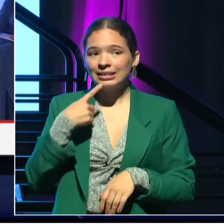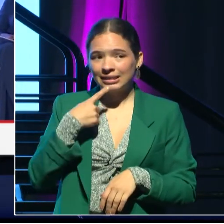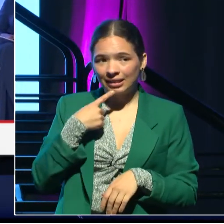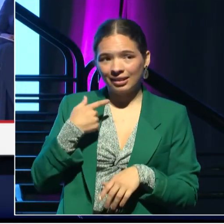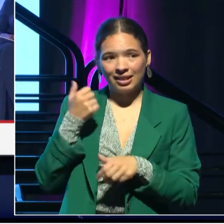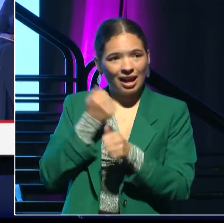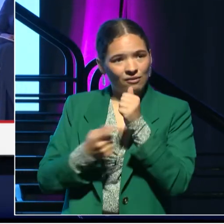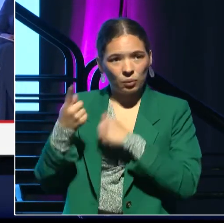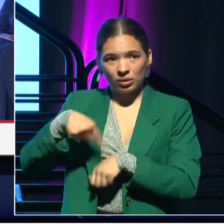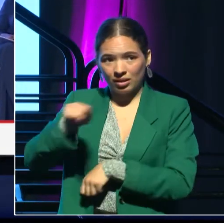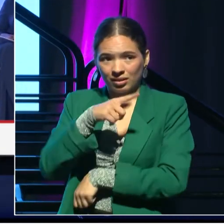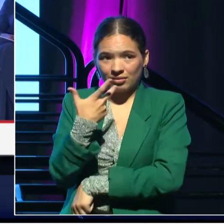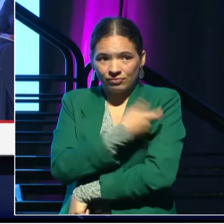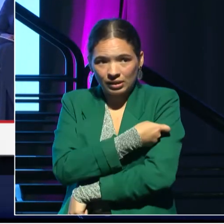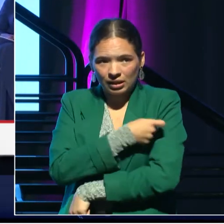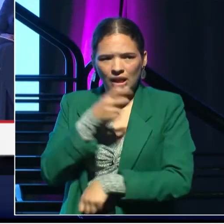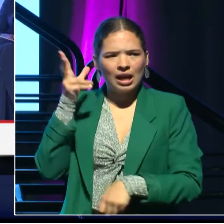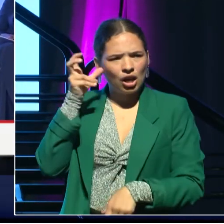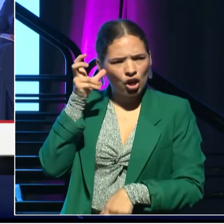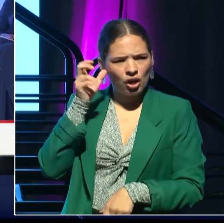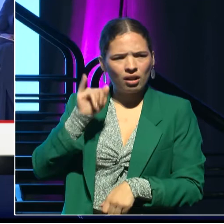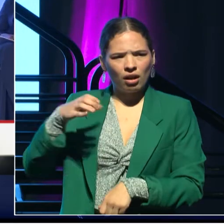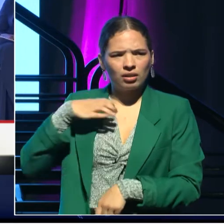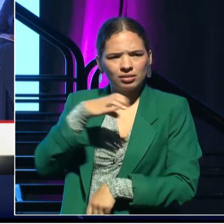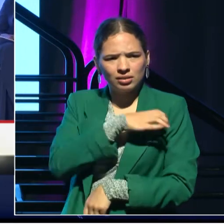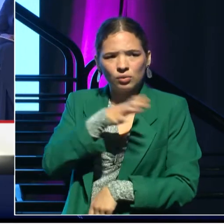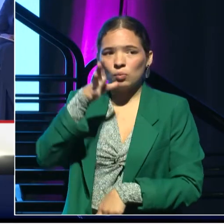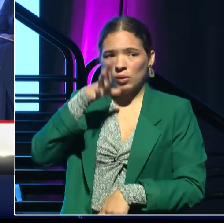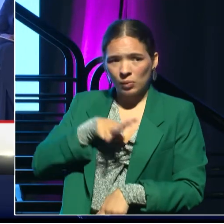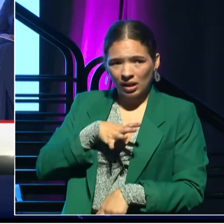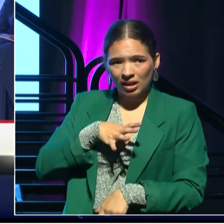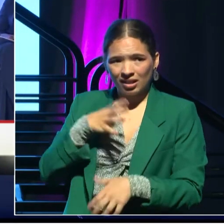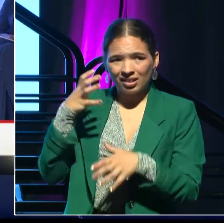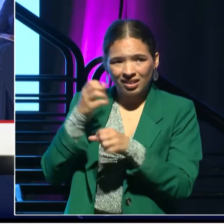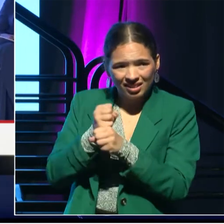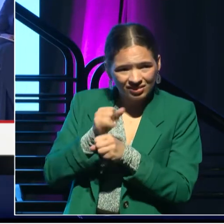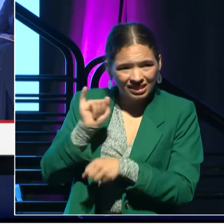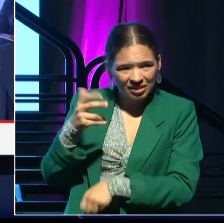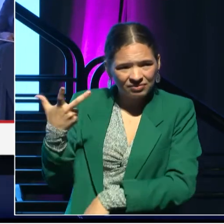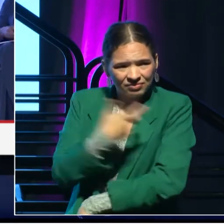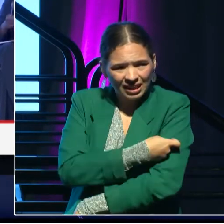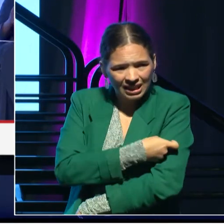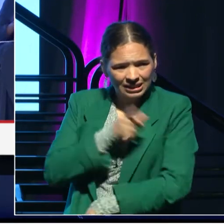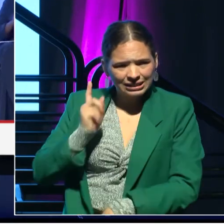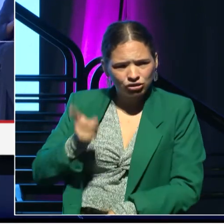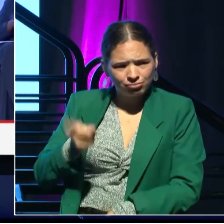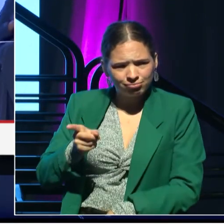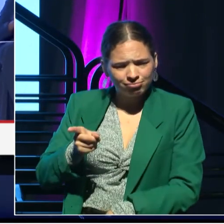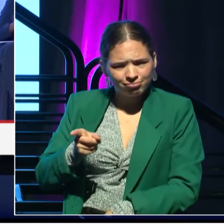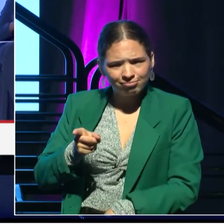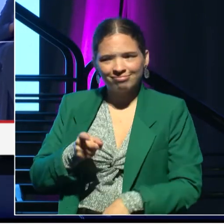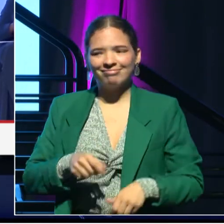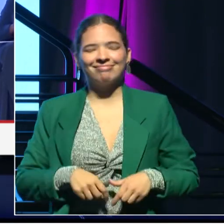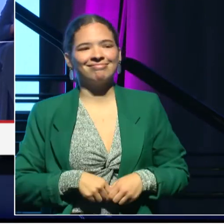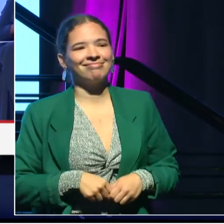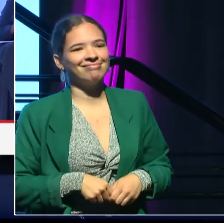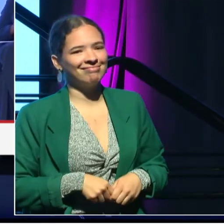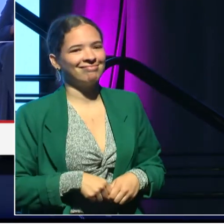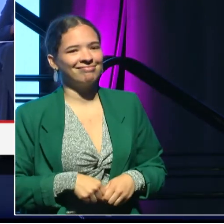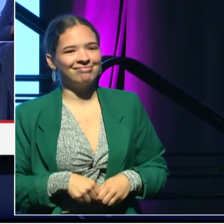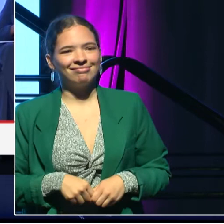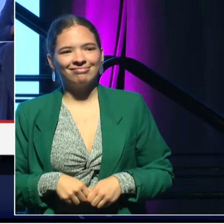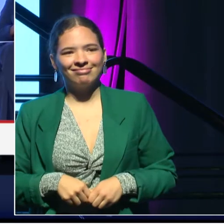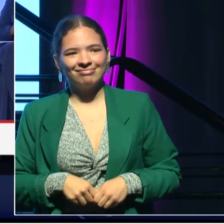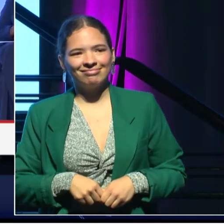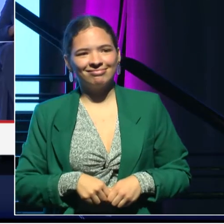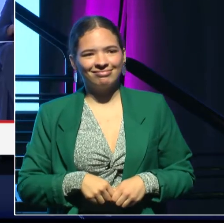you heard it from the Congresswoman. Get your vaccination. Thank you. That's right.